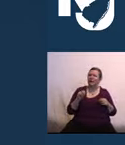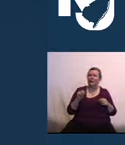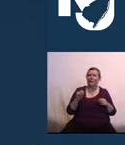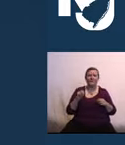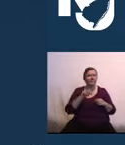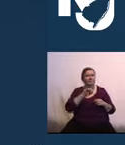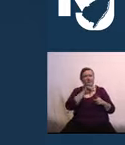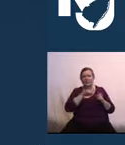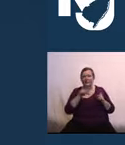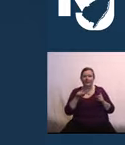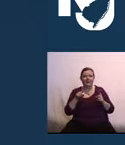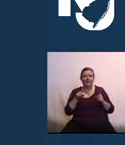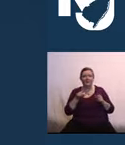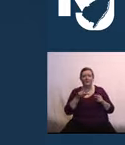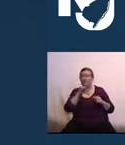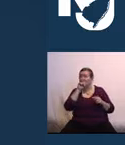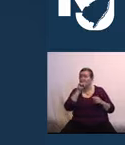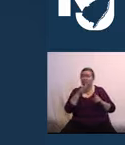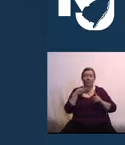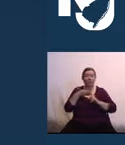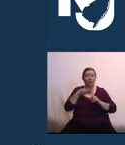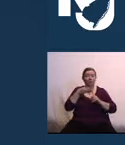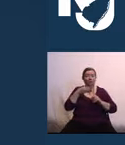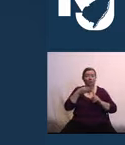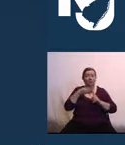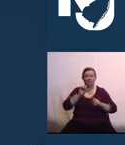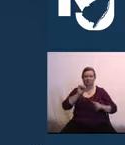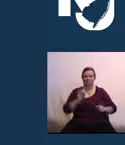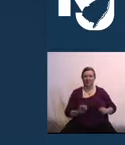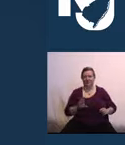New Jersey was down south in Cape May.